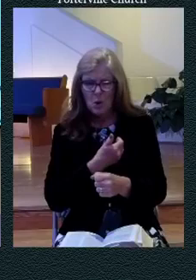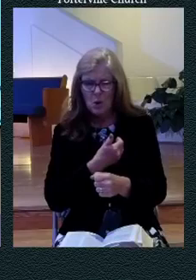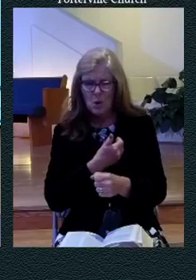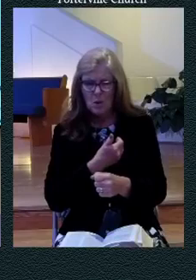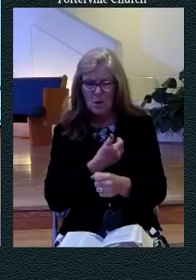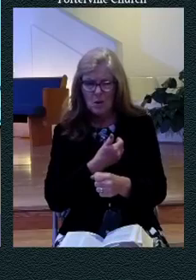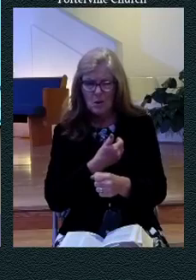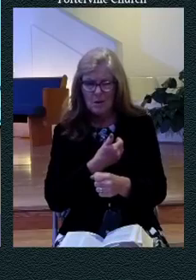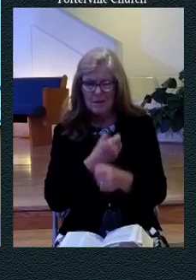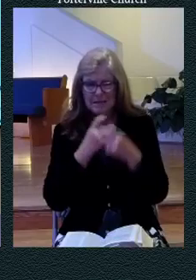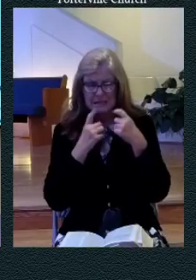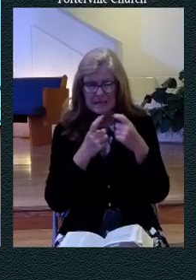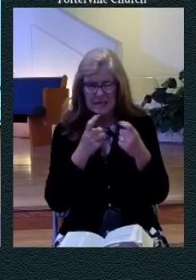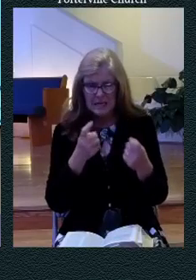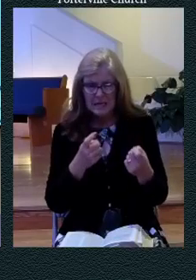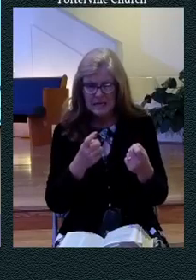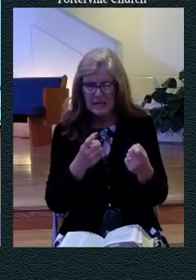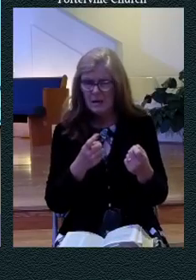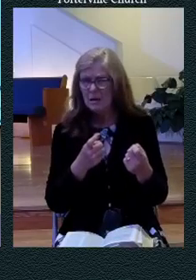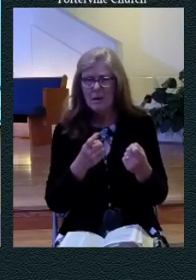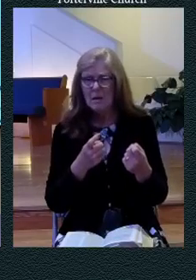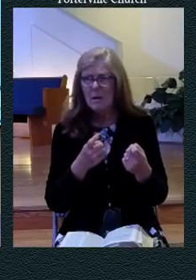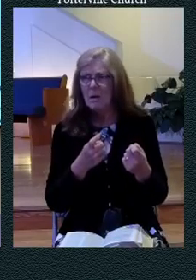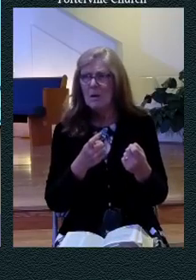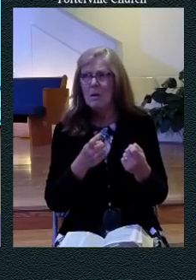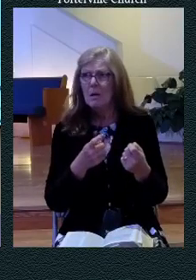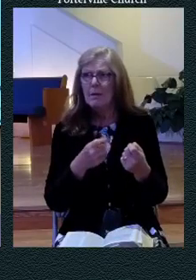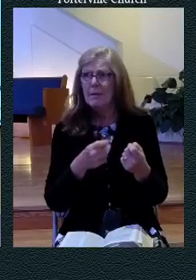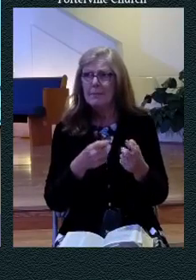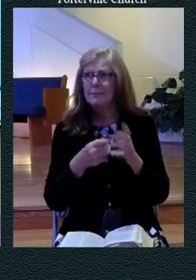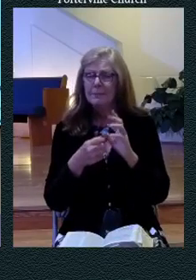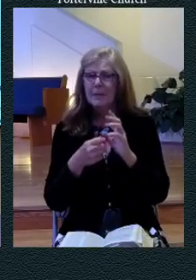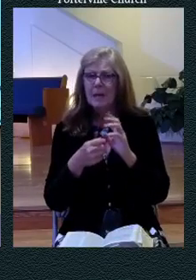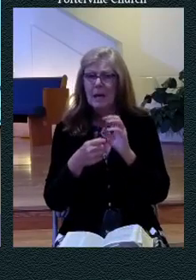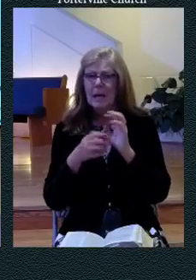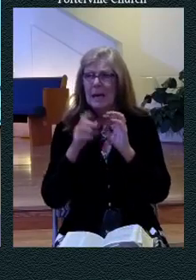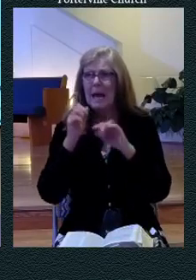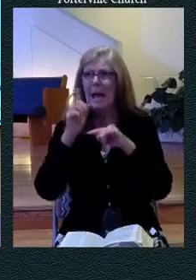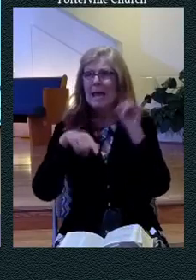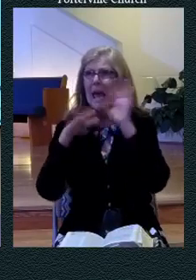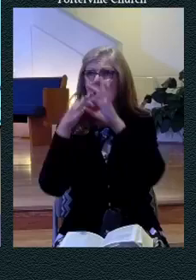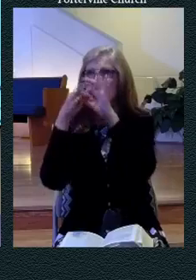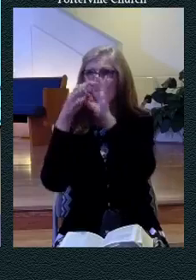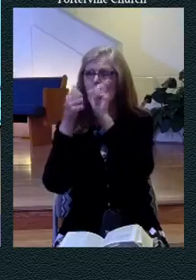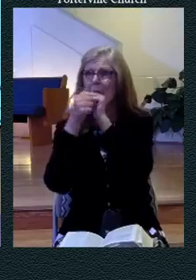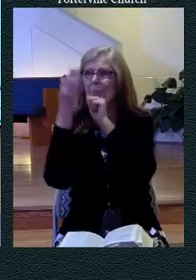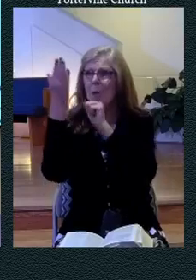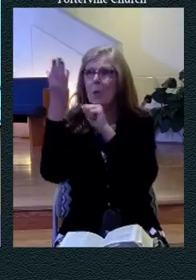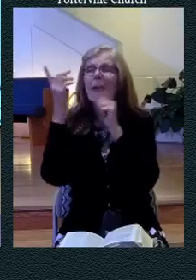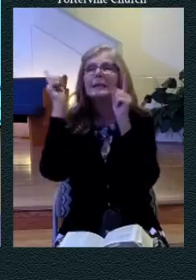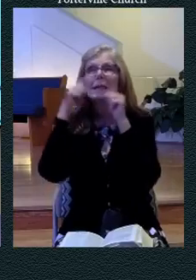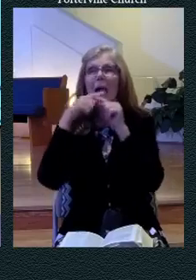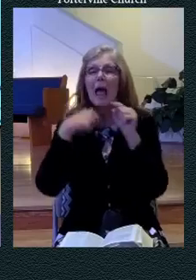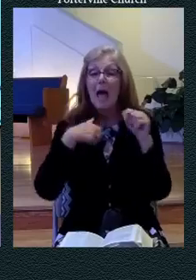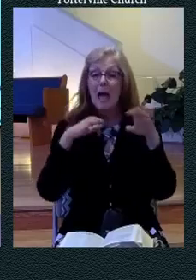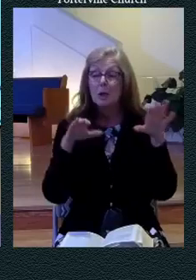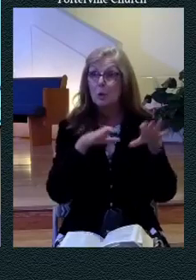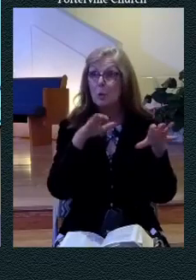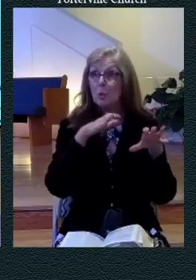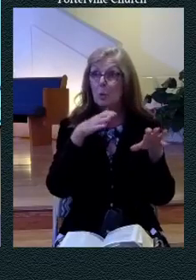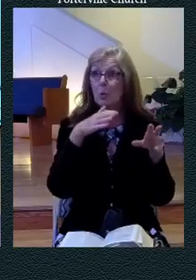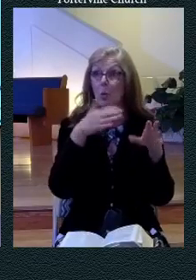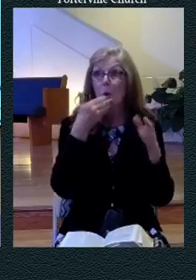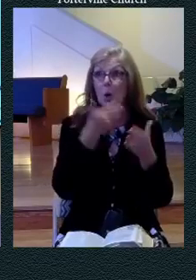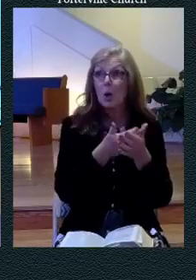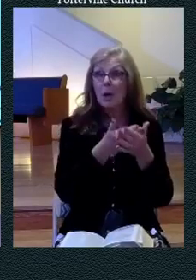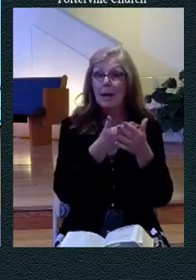we refuse to have anything to do with God until we have made ourselves worthy by good deeds. The dead-end